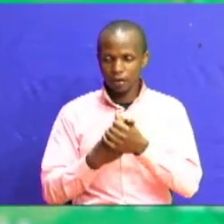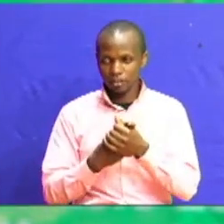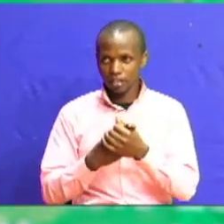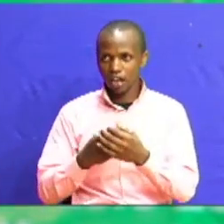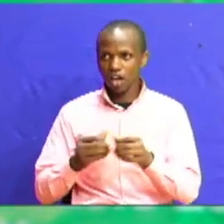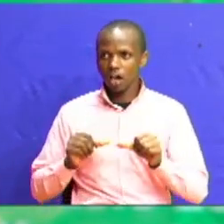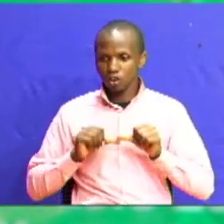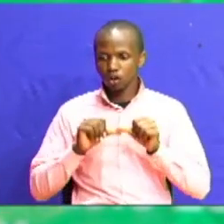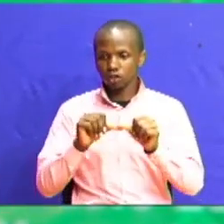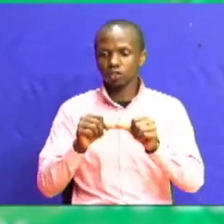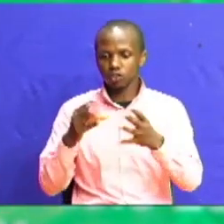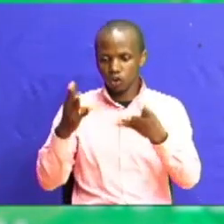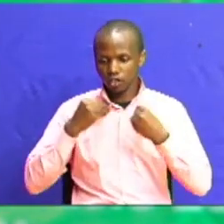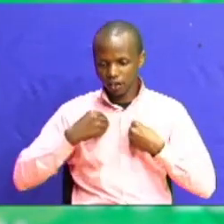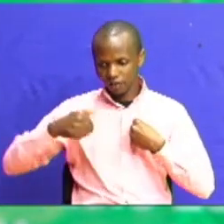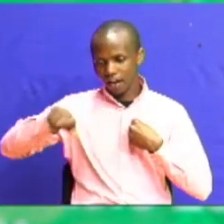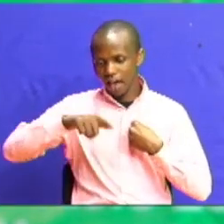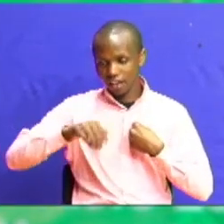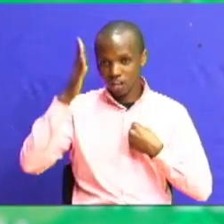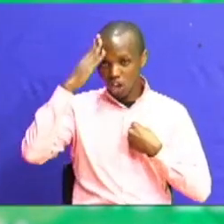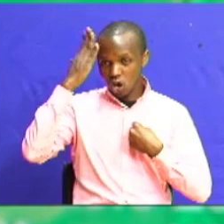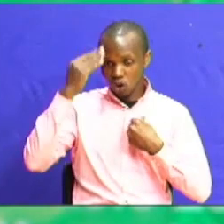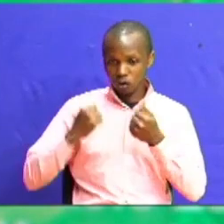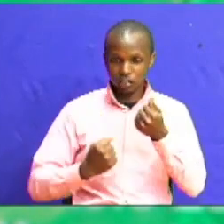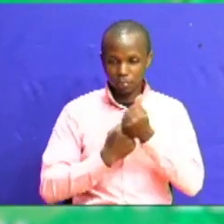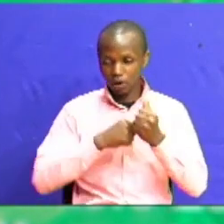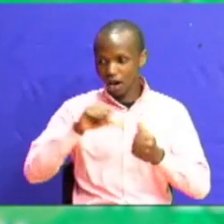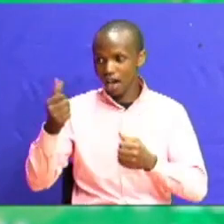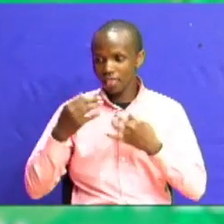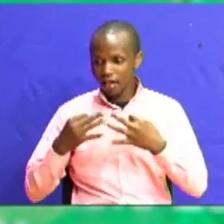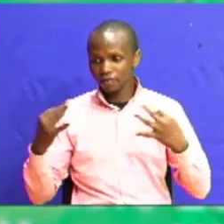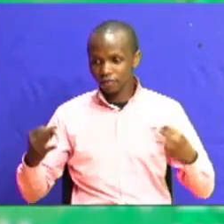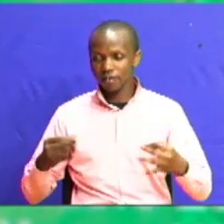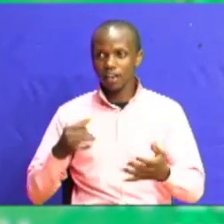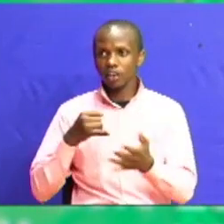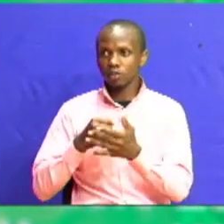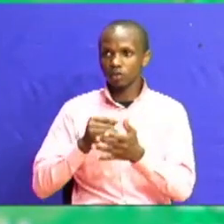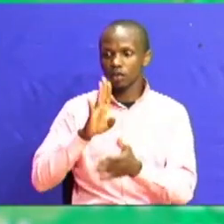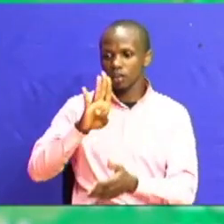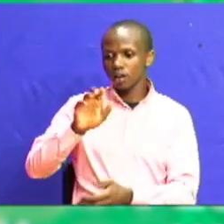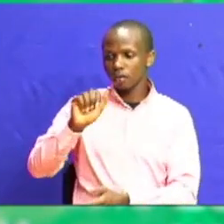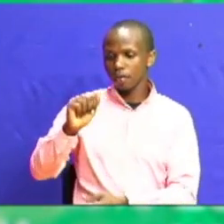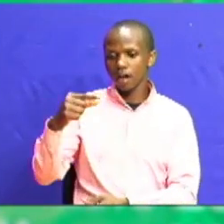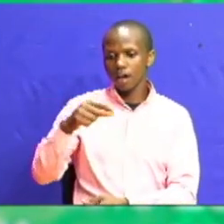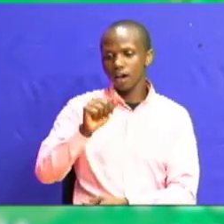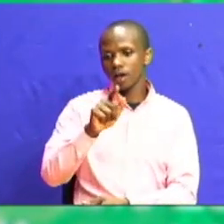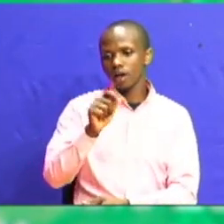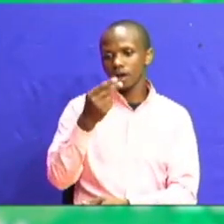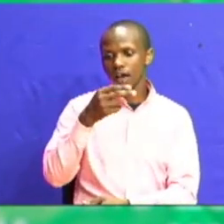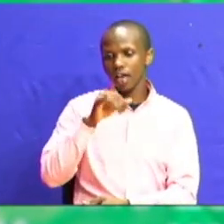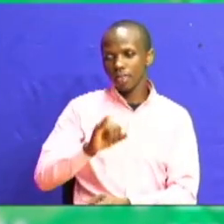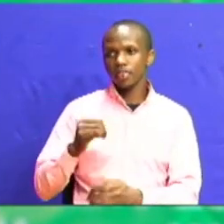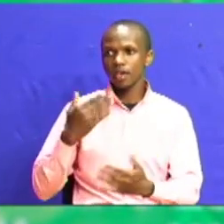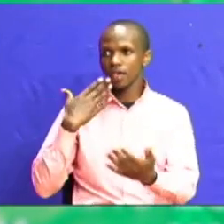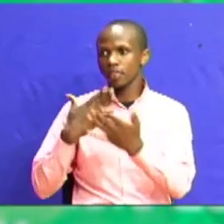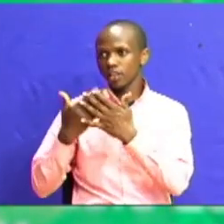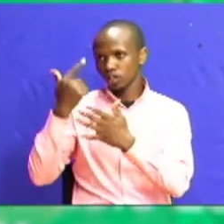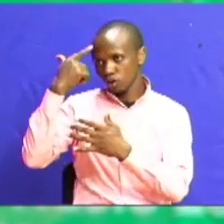that you've given us. We know you support even other facilities, including Bagavi. And so we're really grateful,